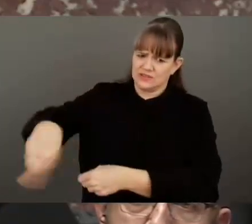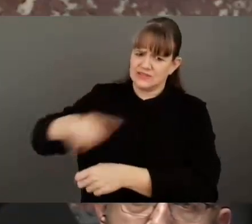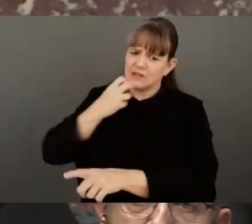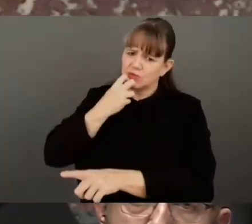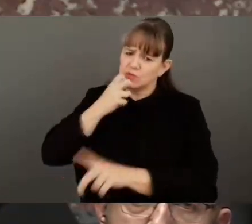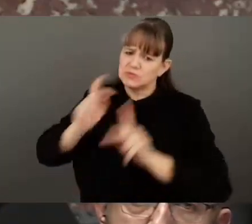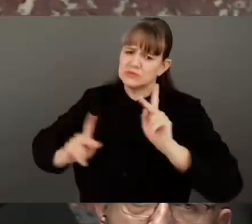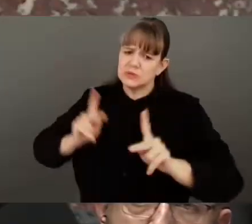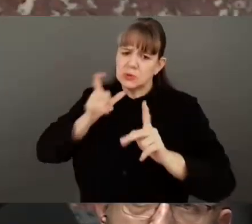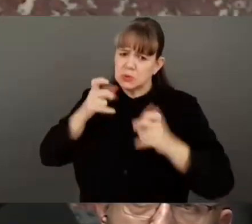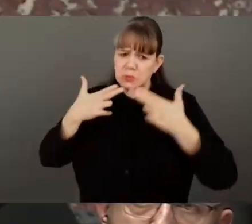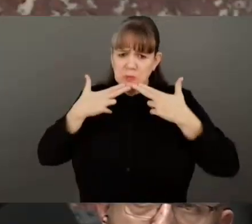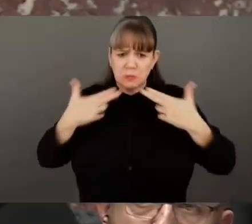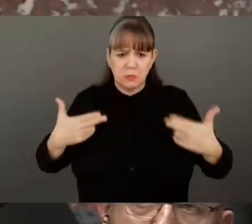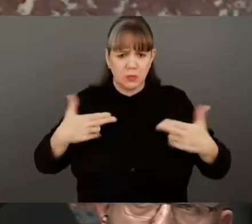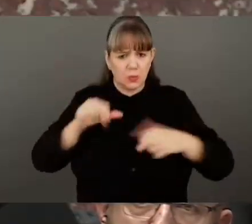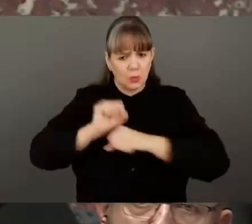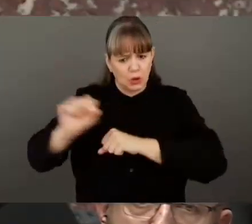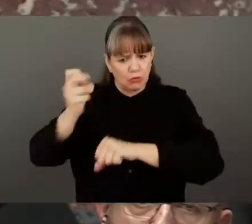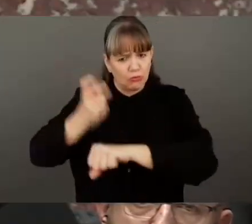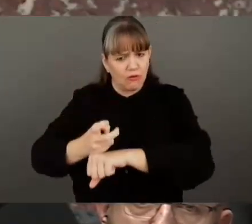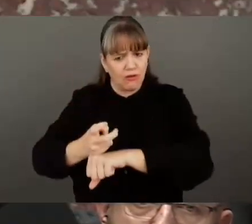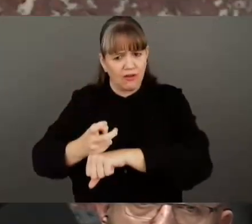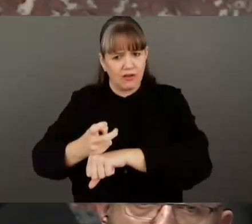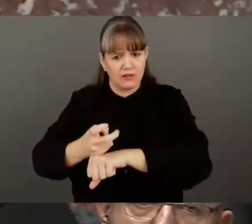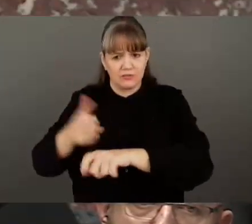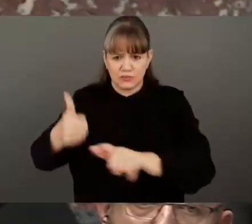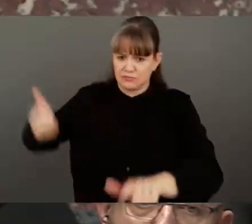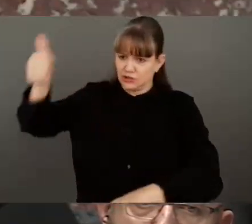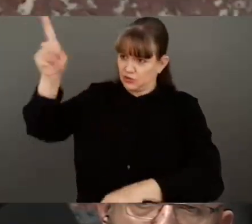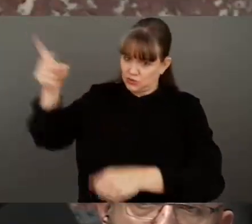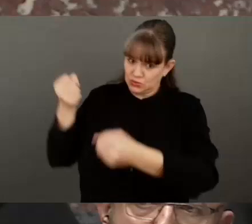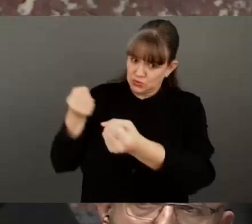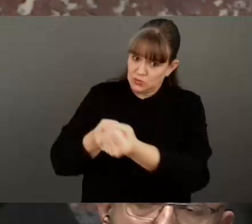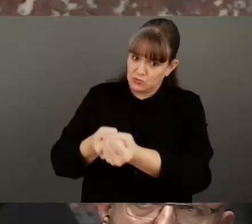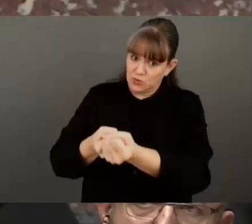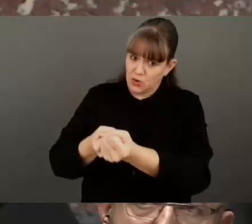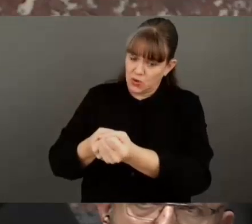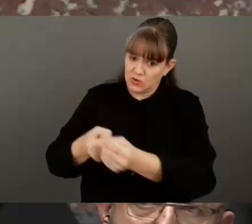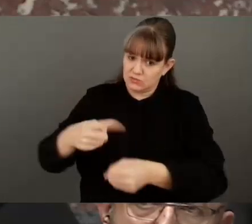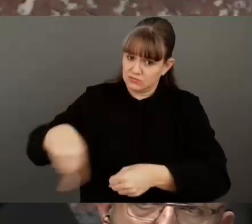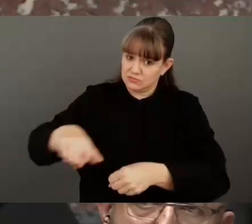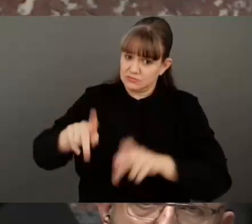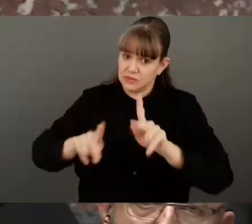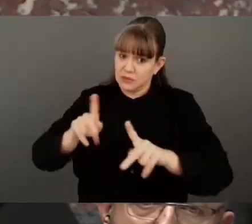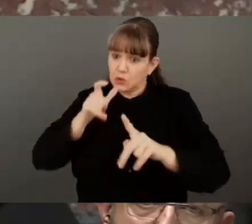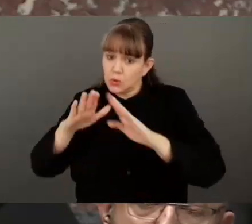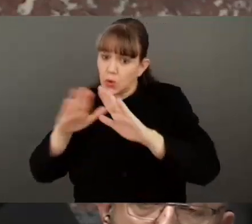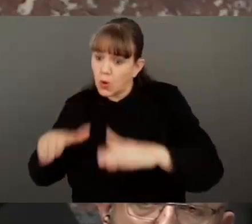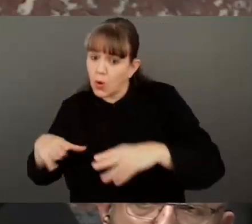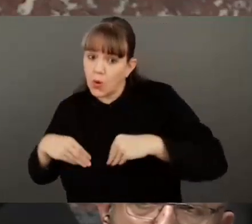on? The homeowners of BC or the tribes seizing title to their properties?